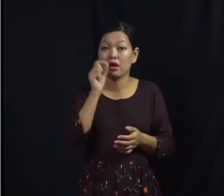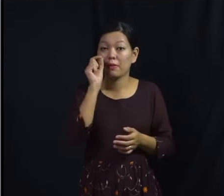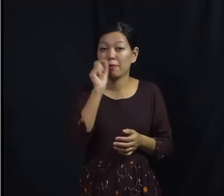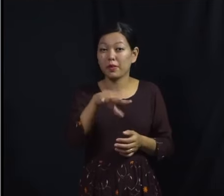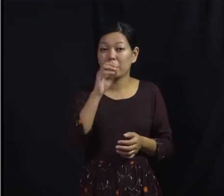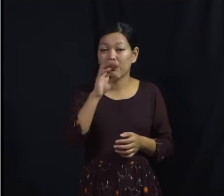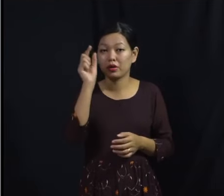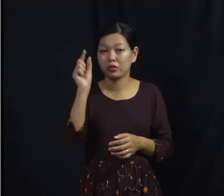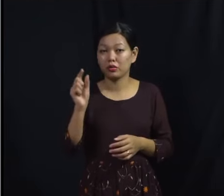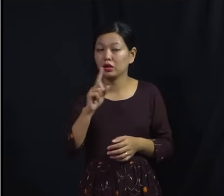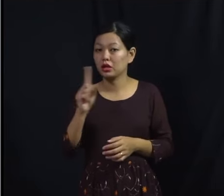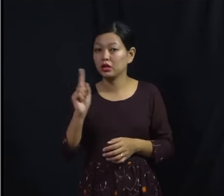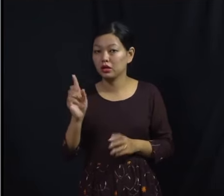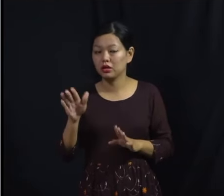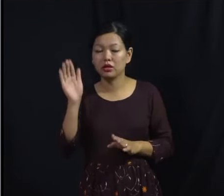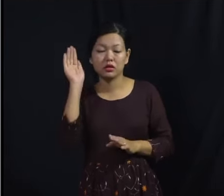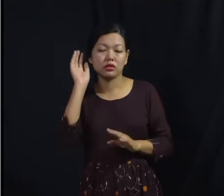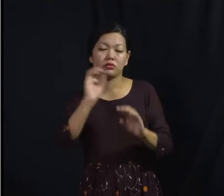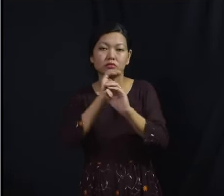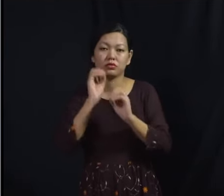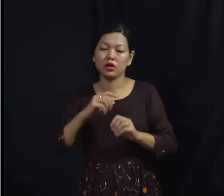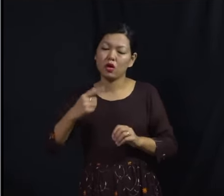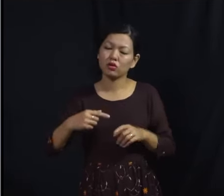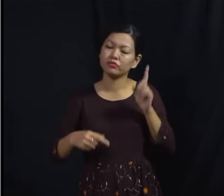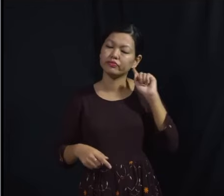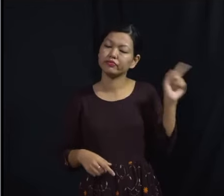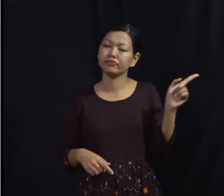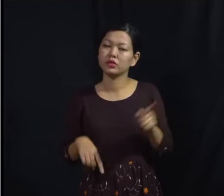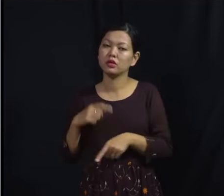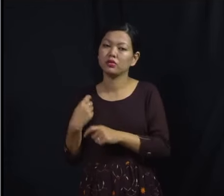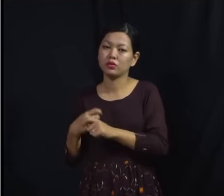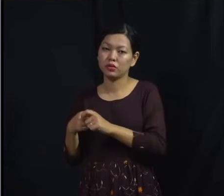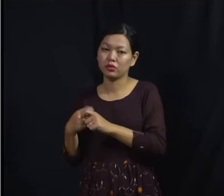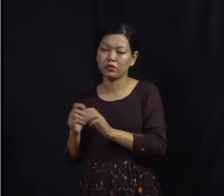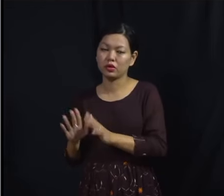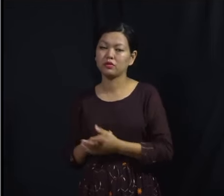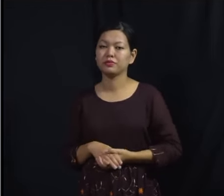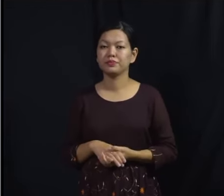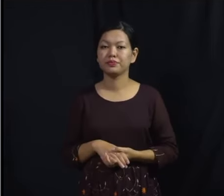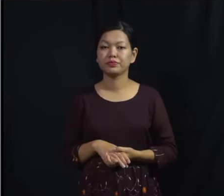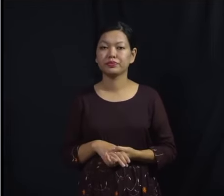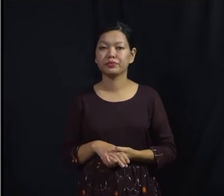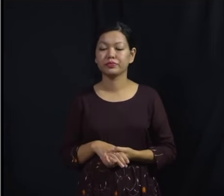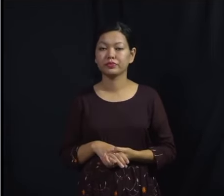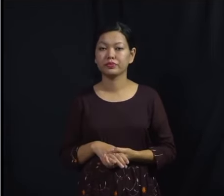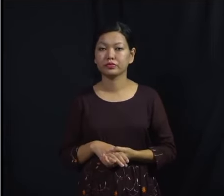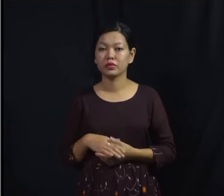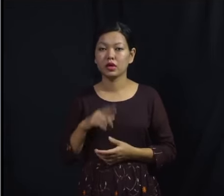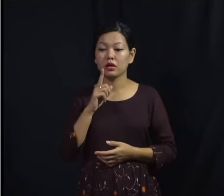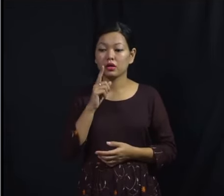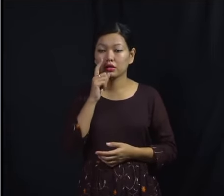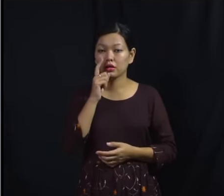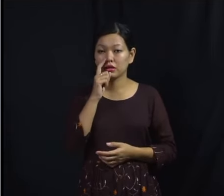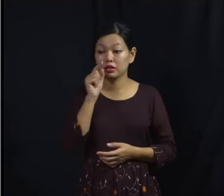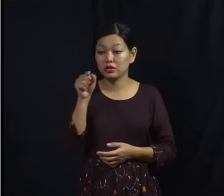that one of her shine is that she is also very positive. She has a very positive outlook. That is one of her gift, we can also